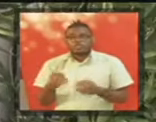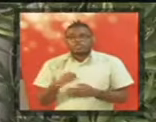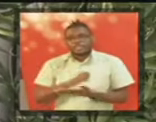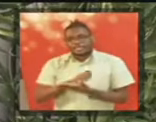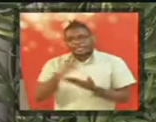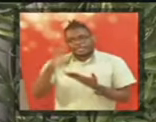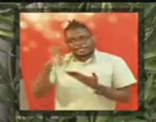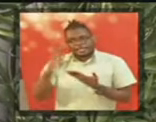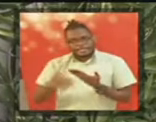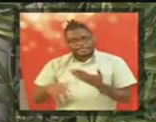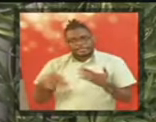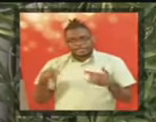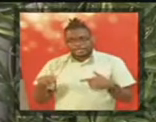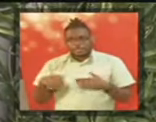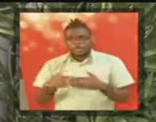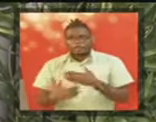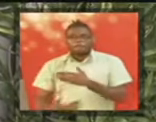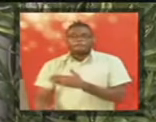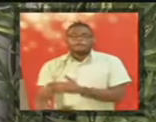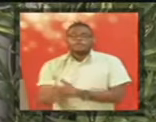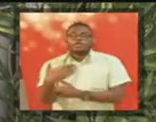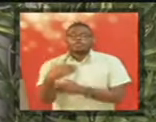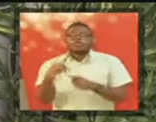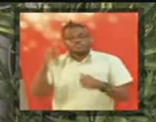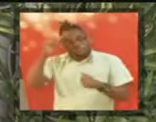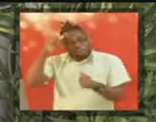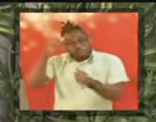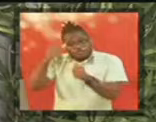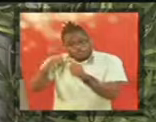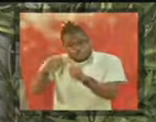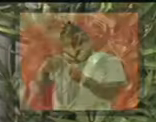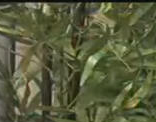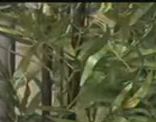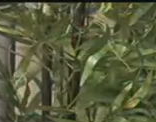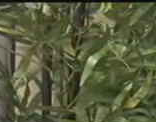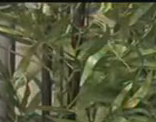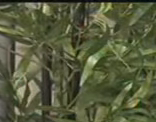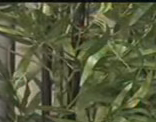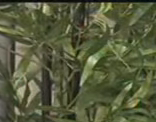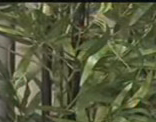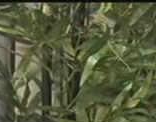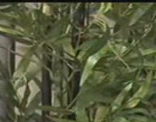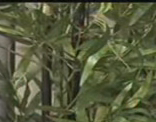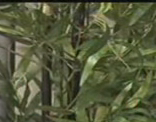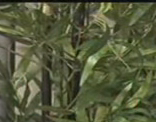conference. Everyone be safe and remember to wear your mask.